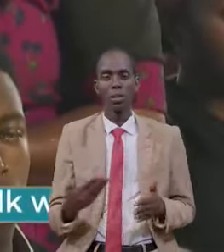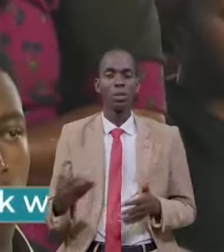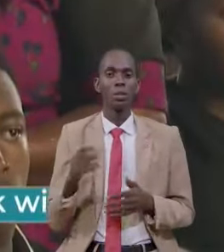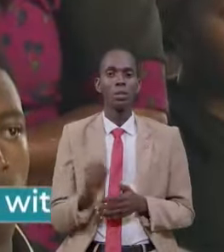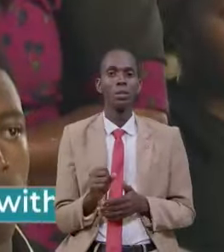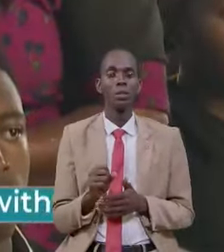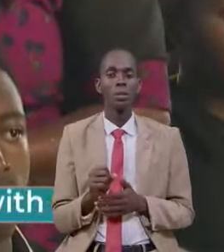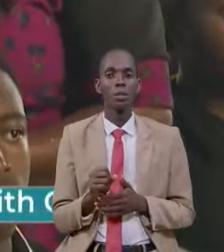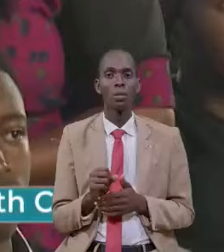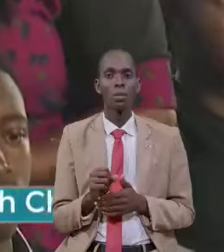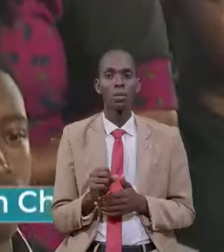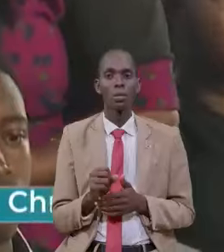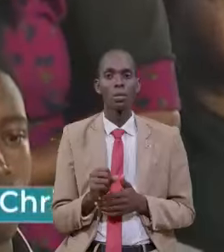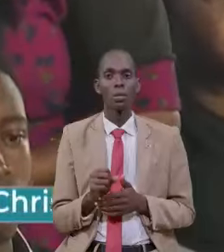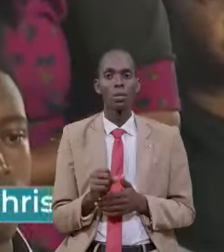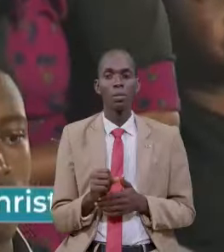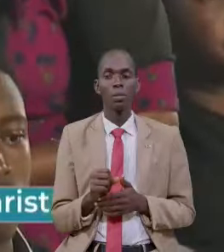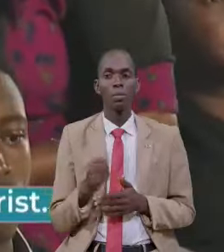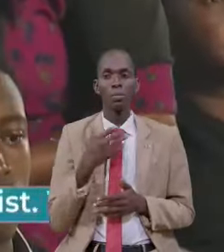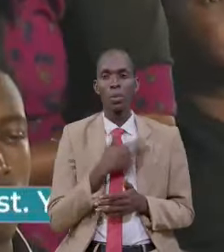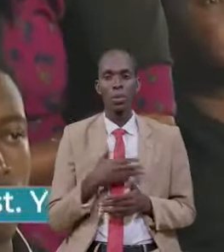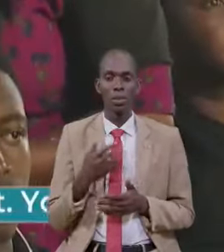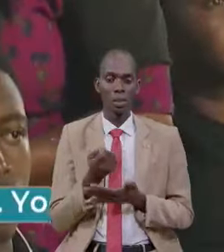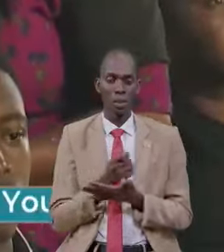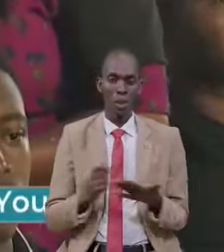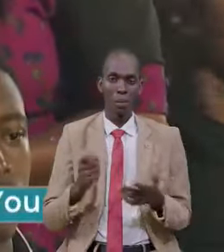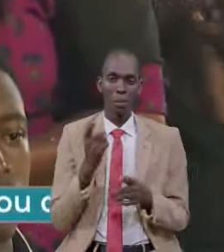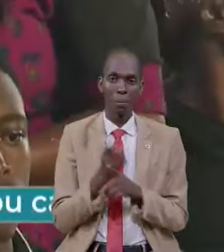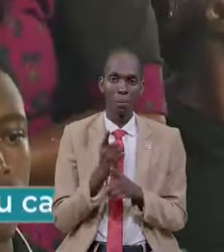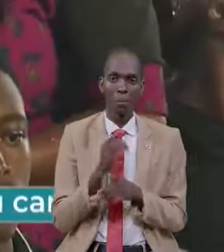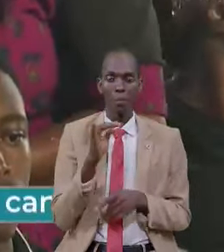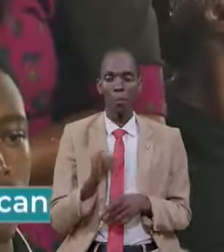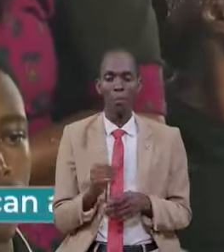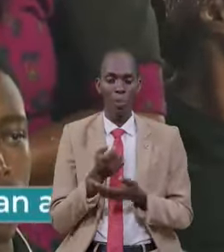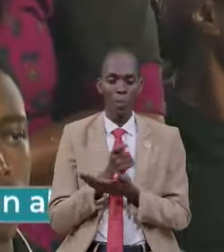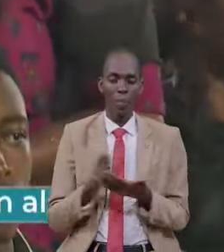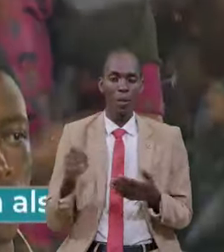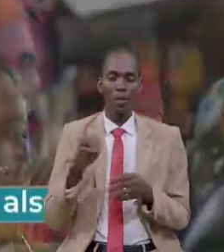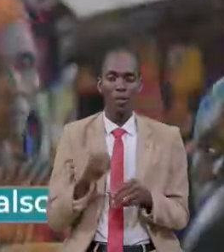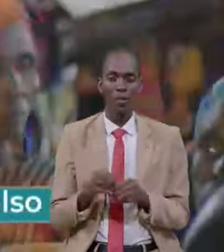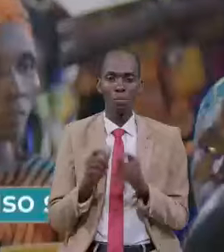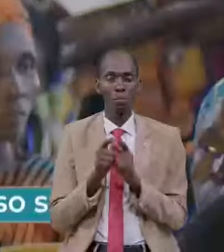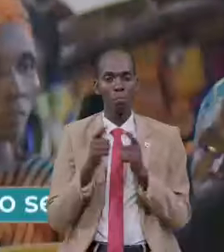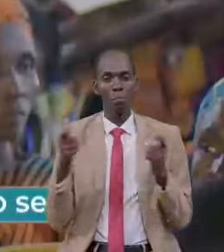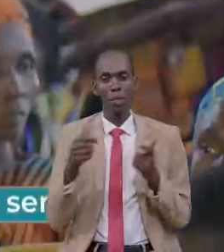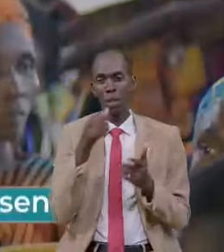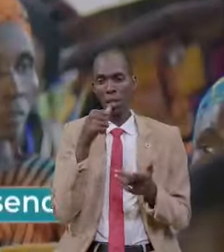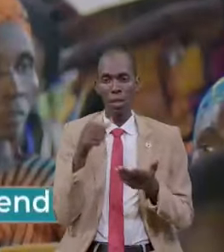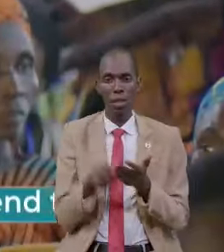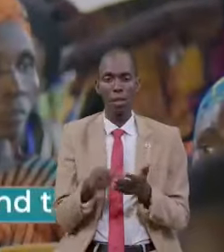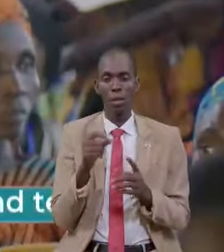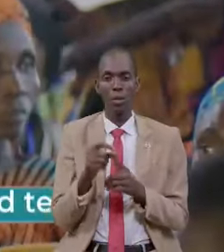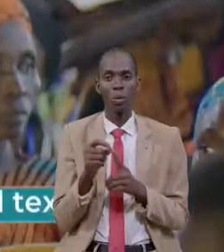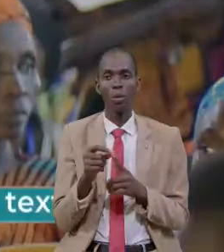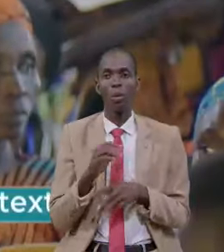Counselors, please write legibly, write in capital letters all that is